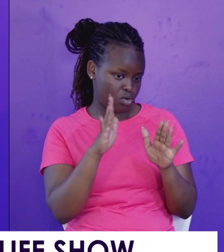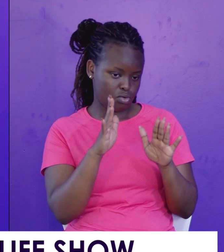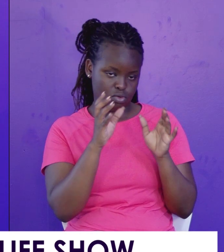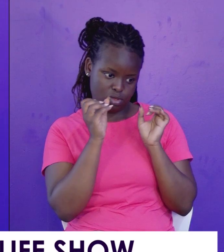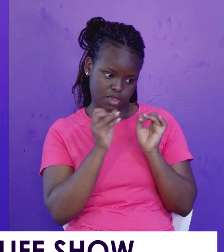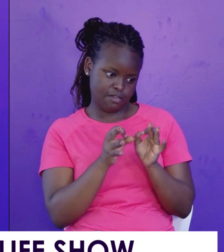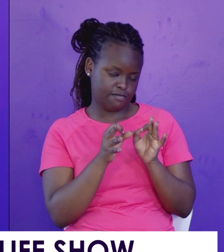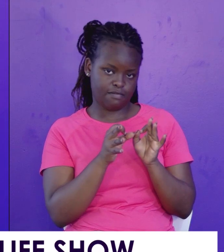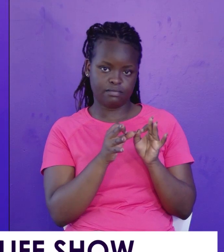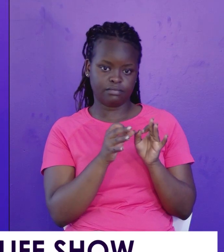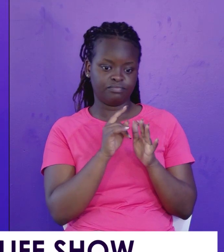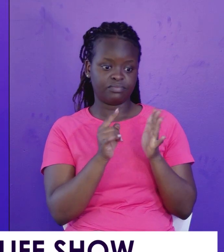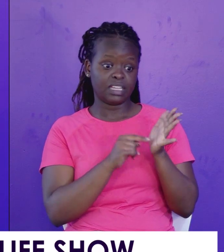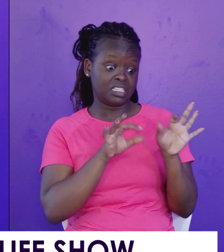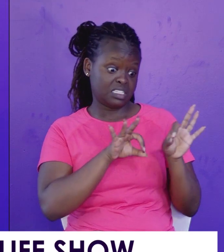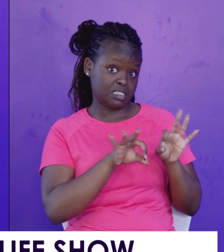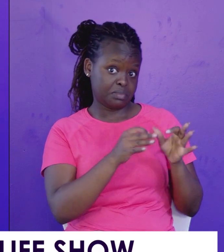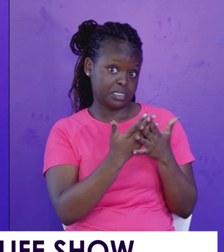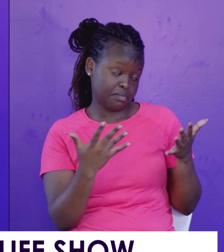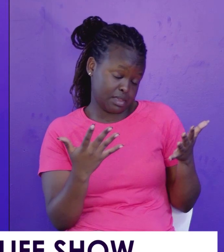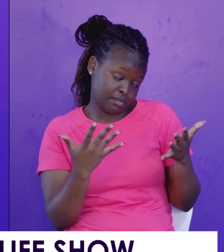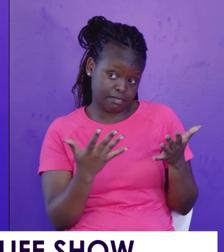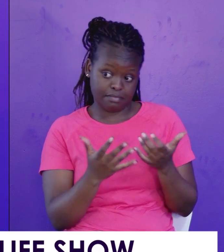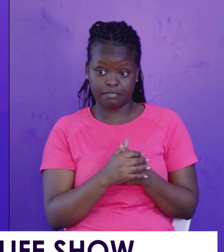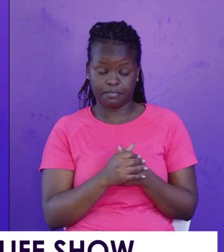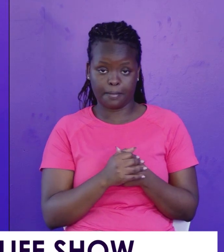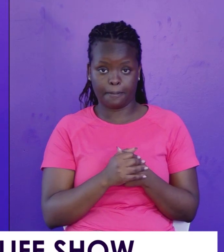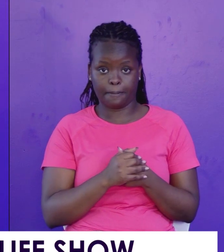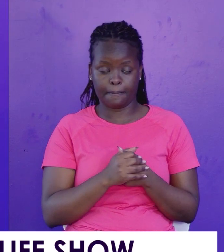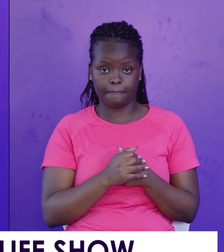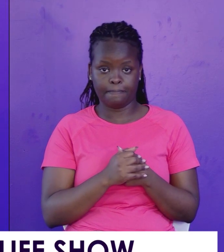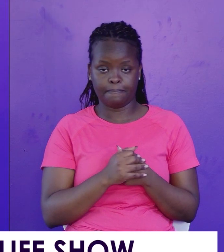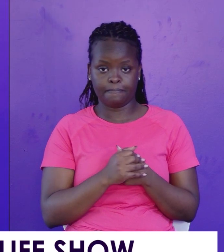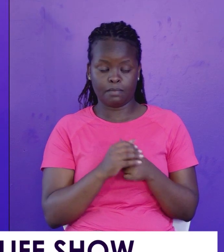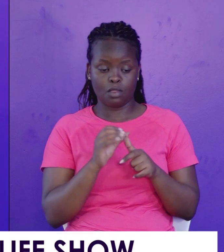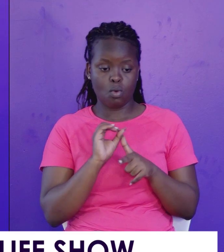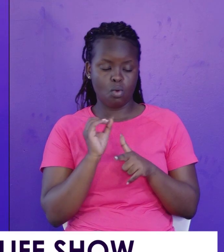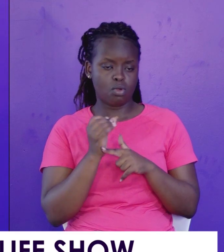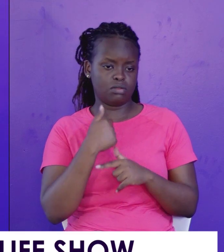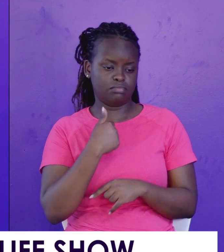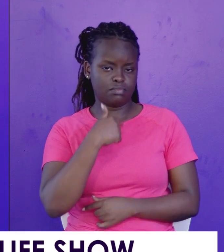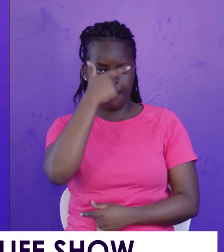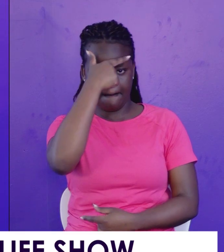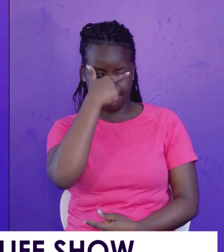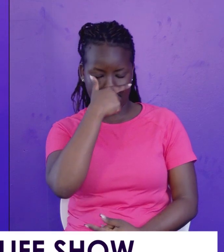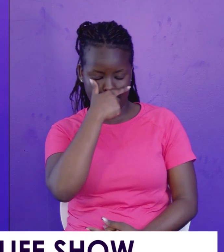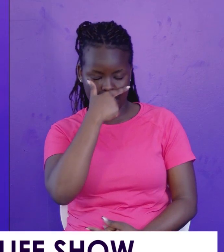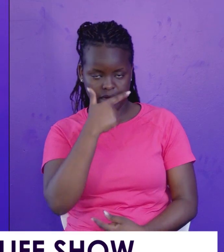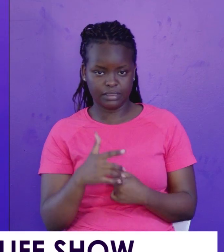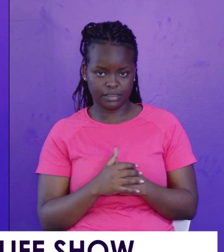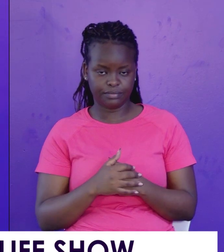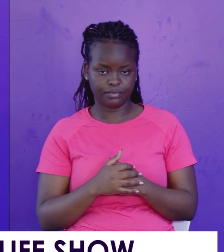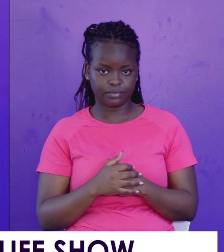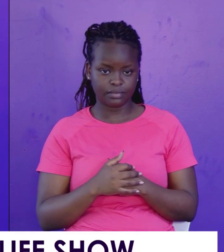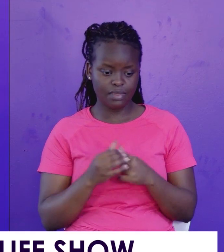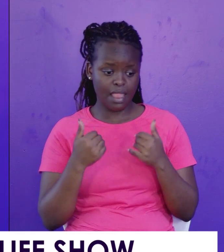whether this explains something, or if I'm visually impaired, a blind person, do I